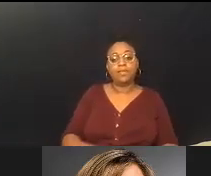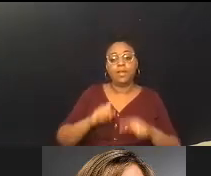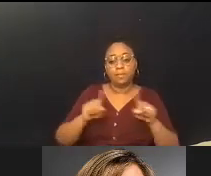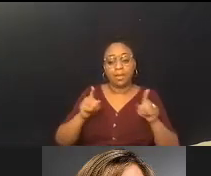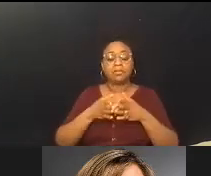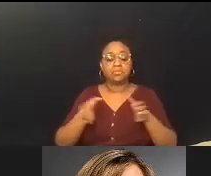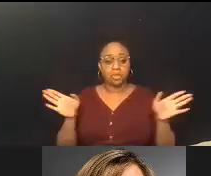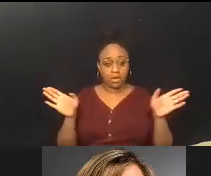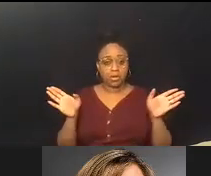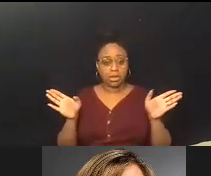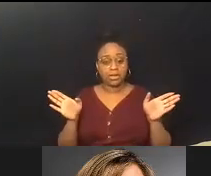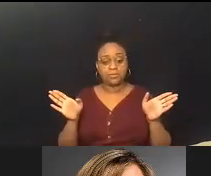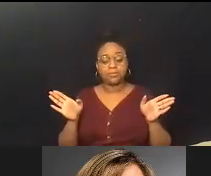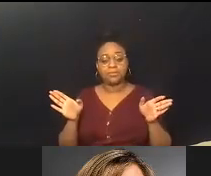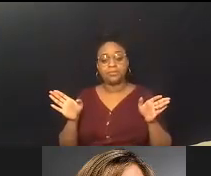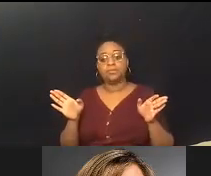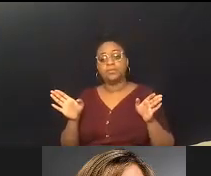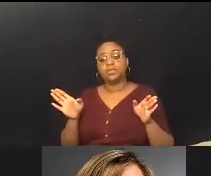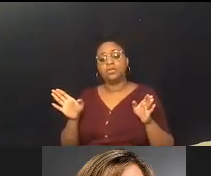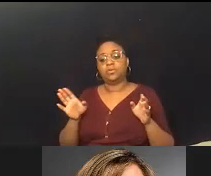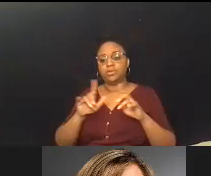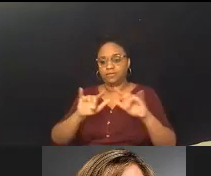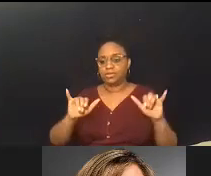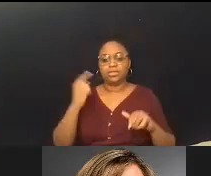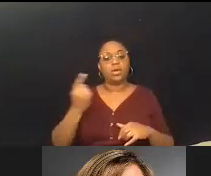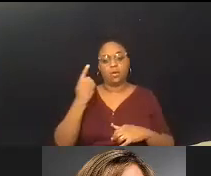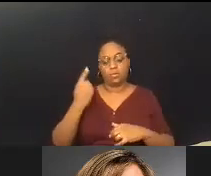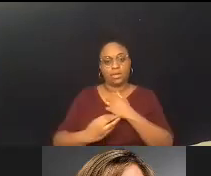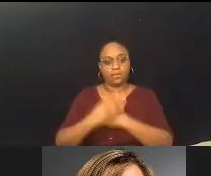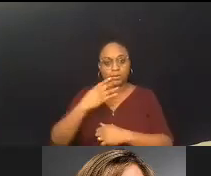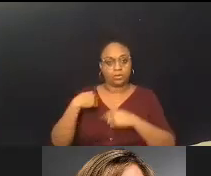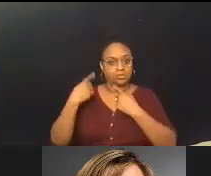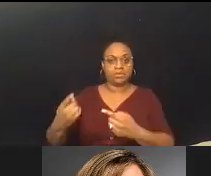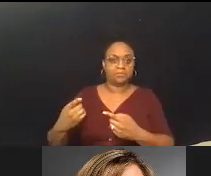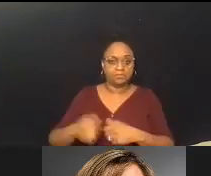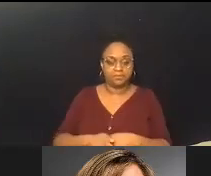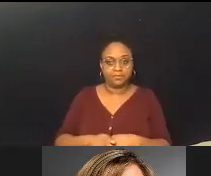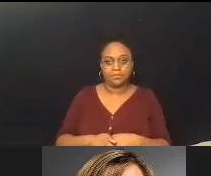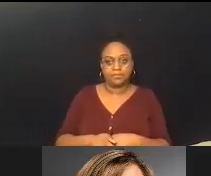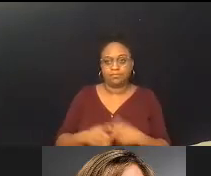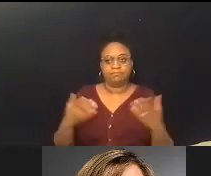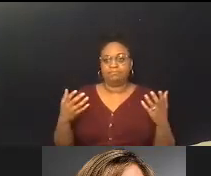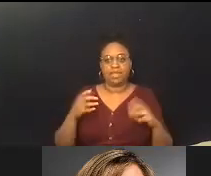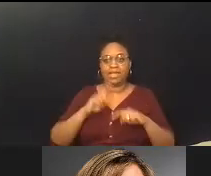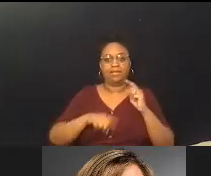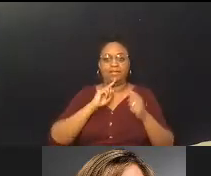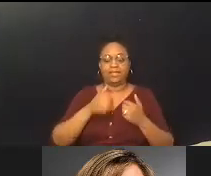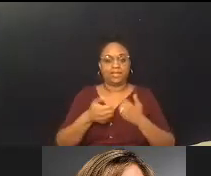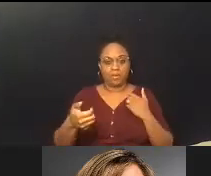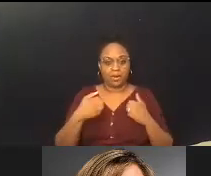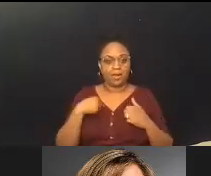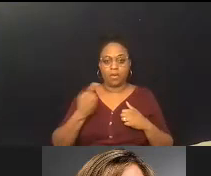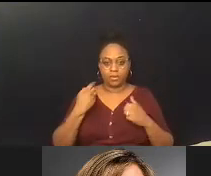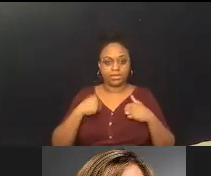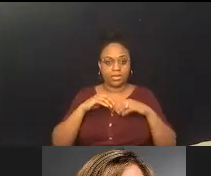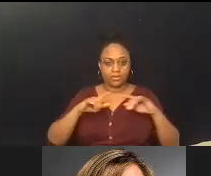diversity has never not had an influence. I wouldn't know how it didn't have an influence, if that makes sense. And I